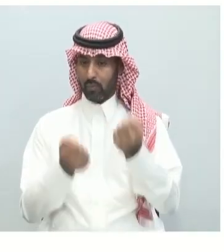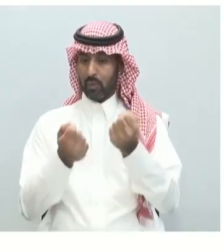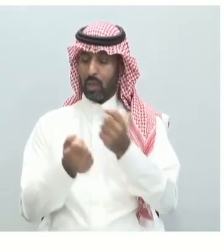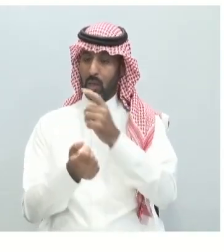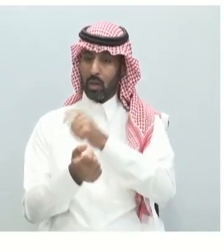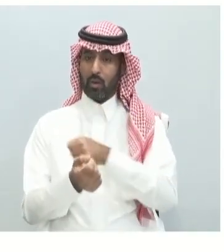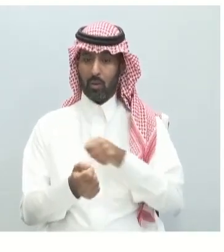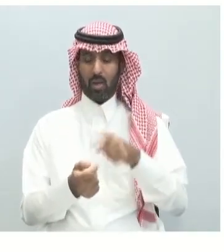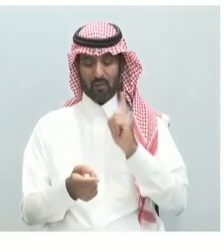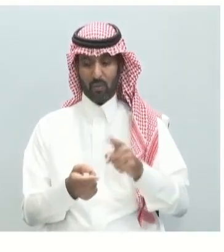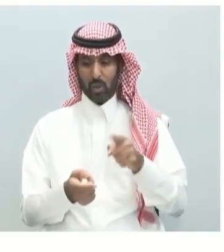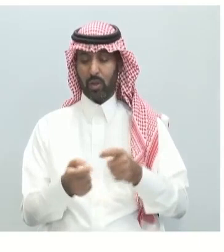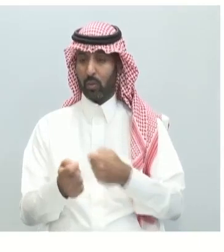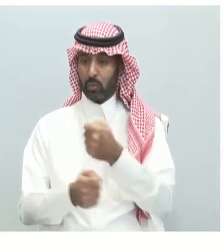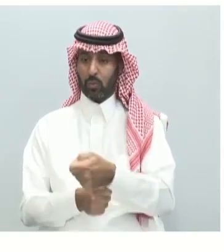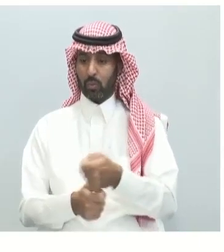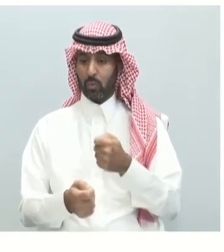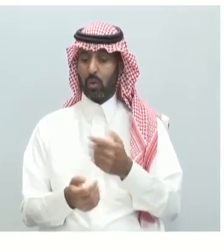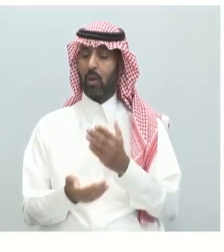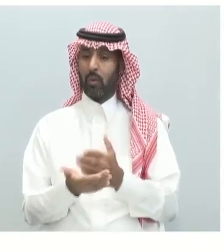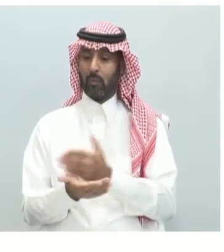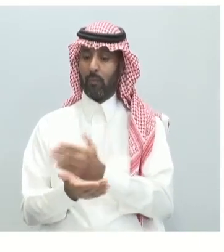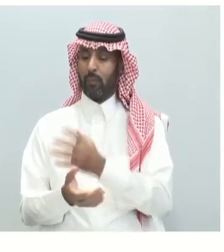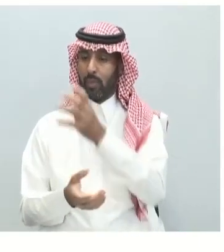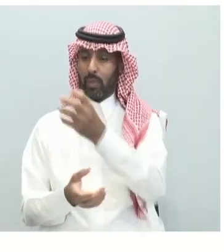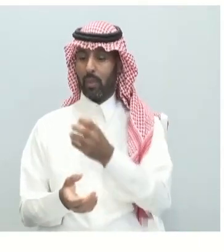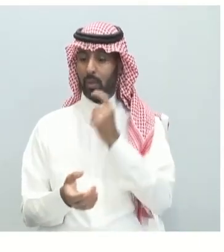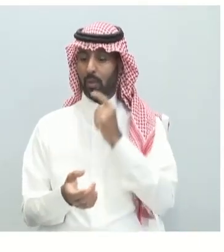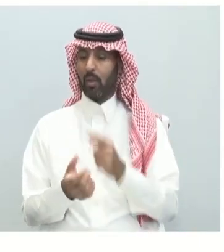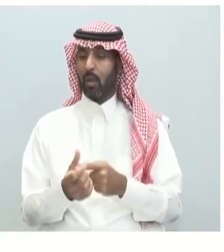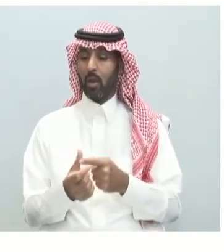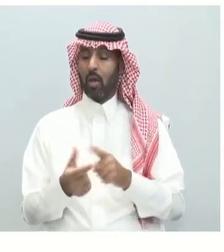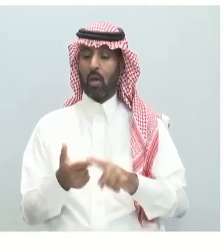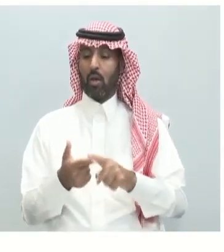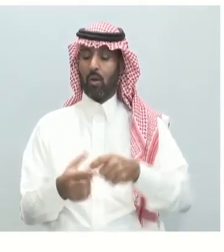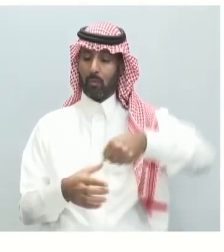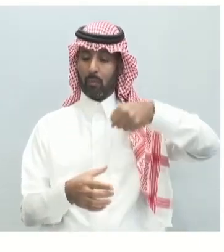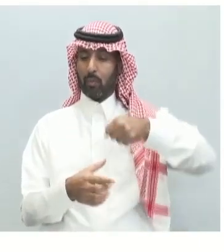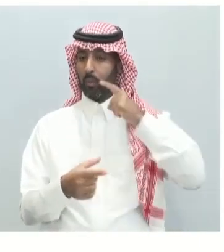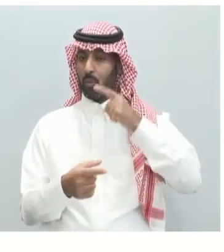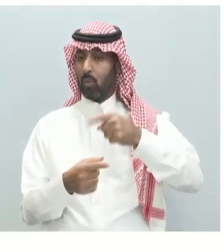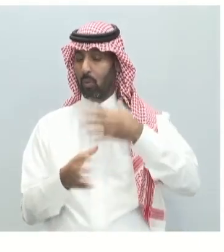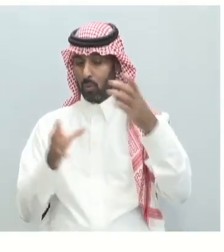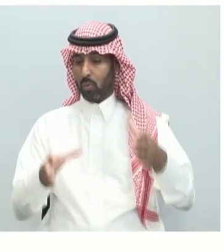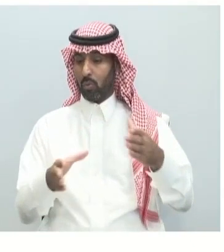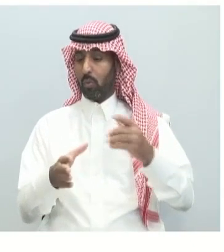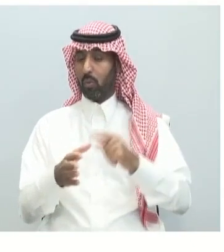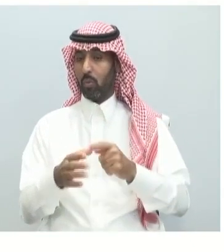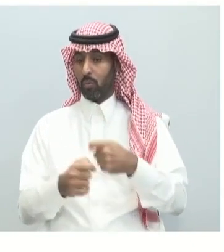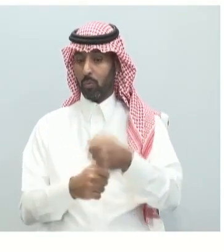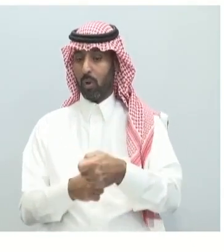week, B, a bag of vegetables that you buy before the growing season but pick up every